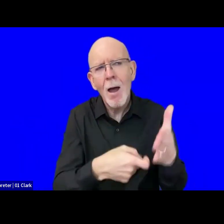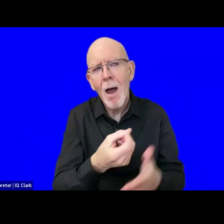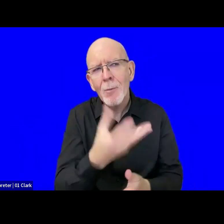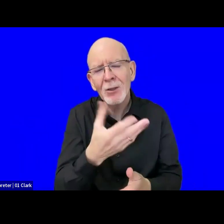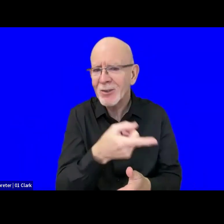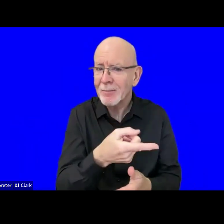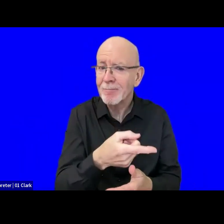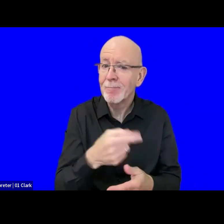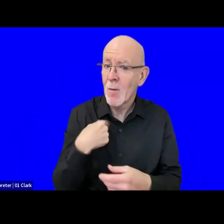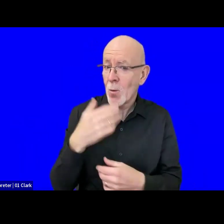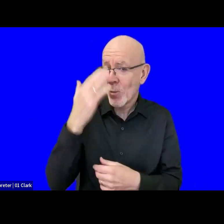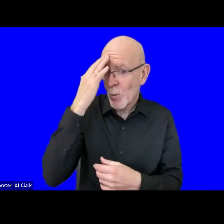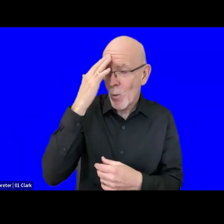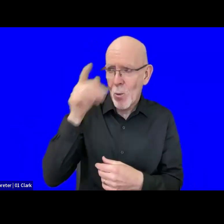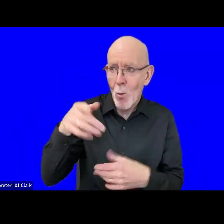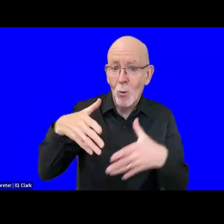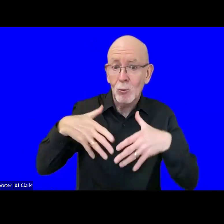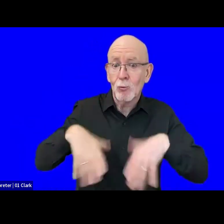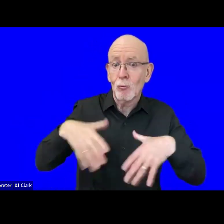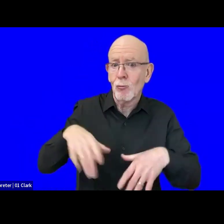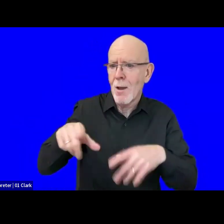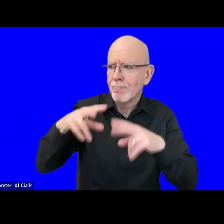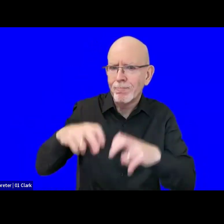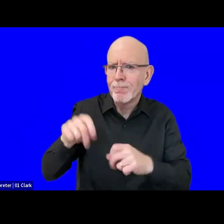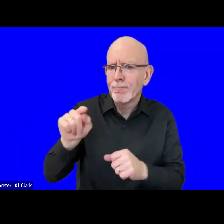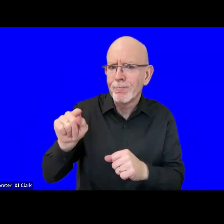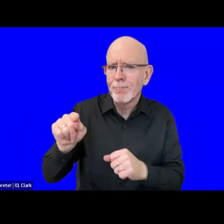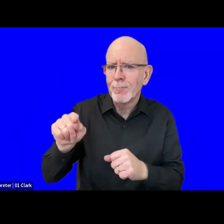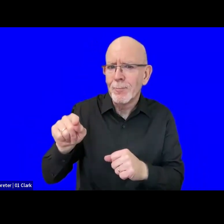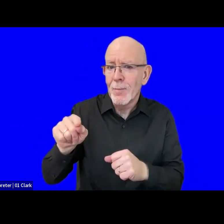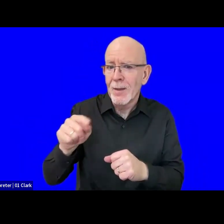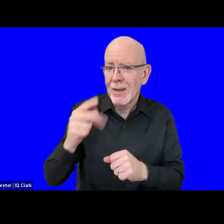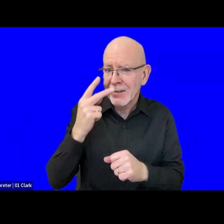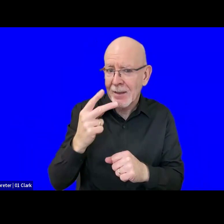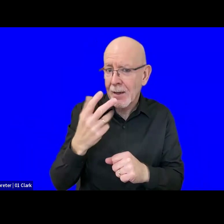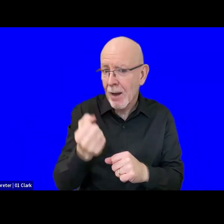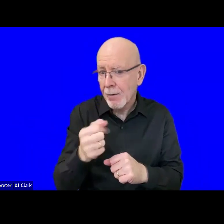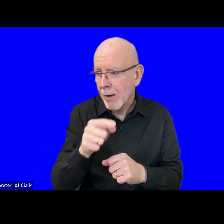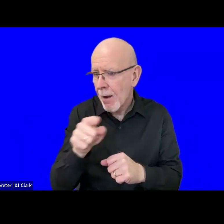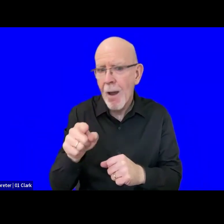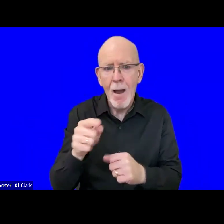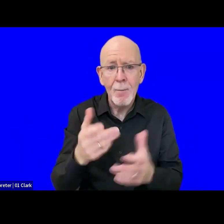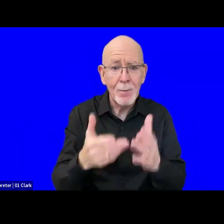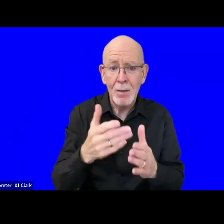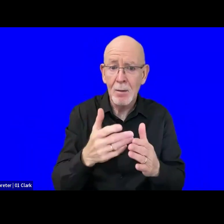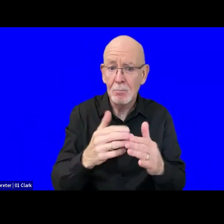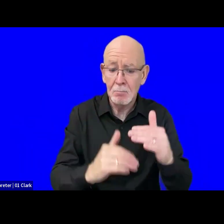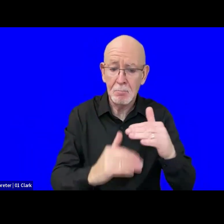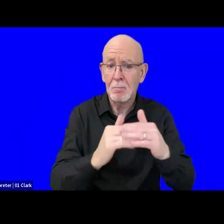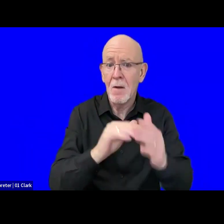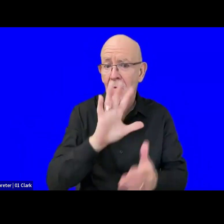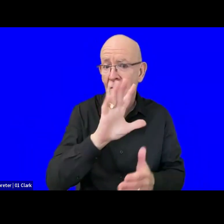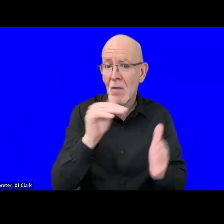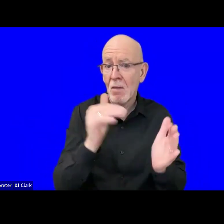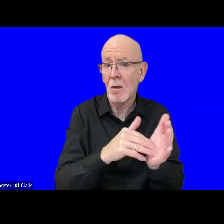$5,000 per month. And of course, this kind of if we would like to present this extra cost only in terms of